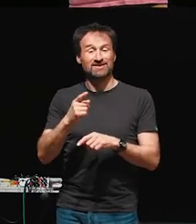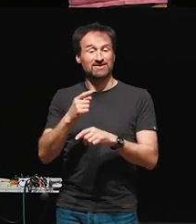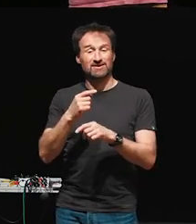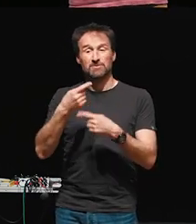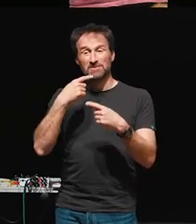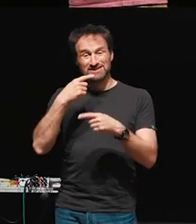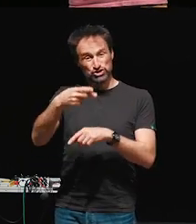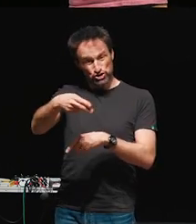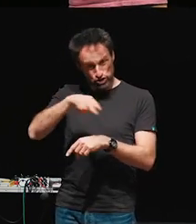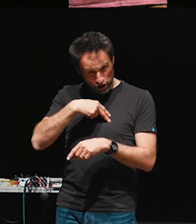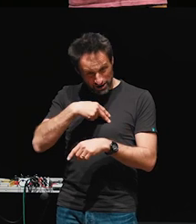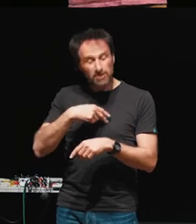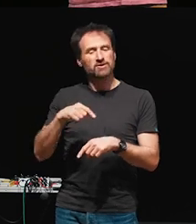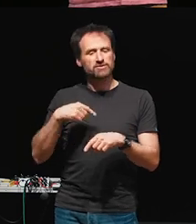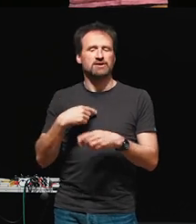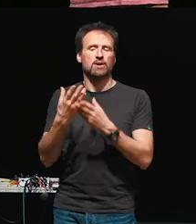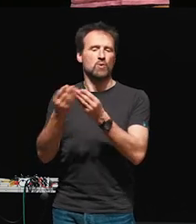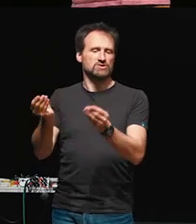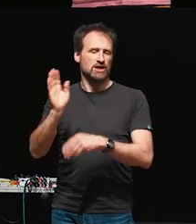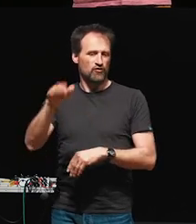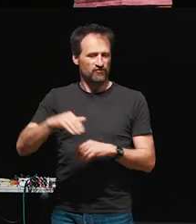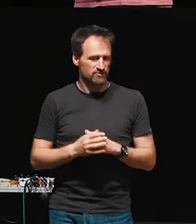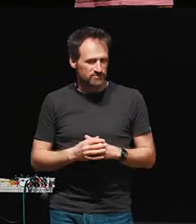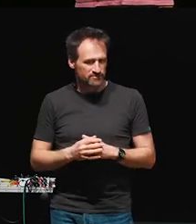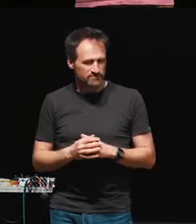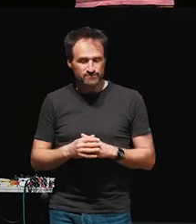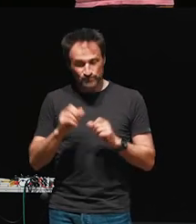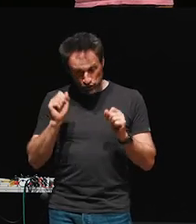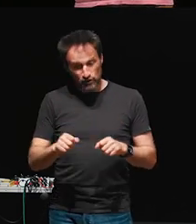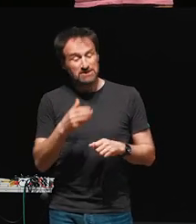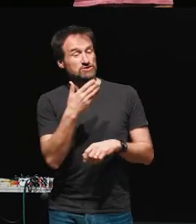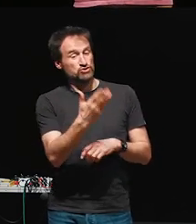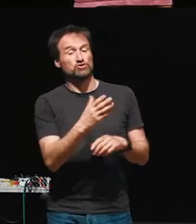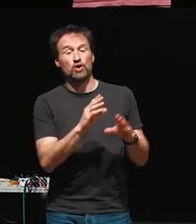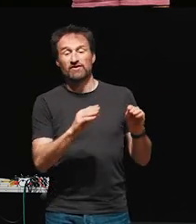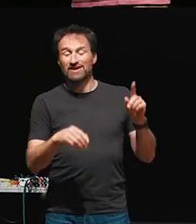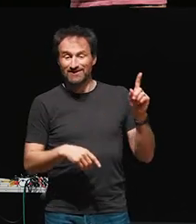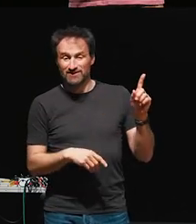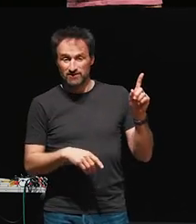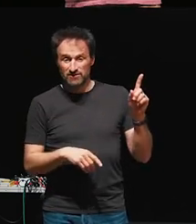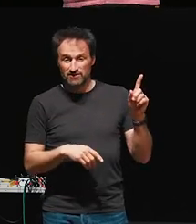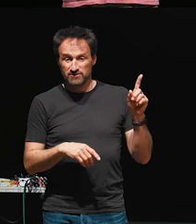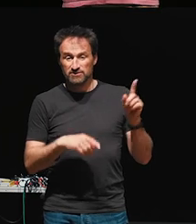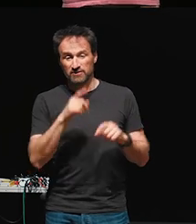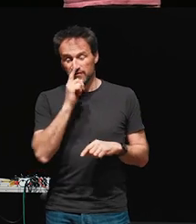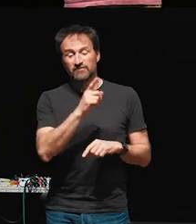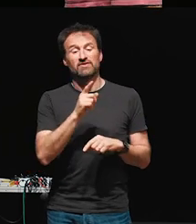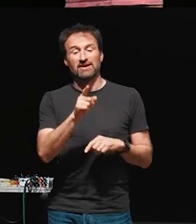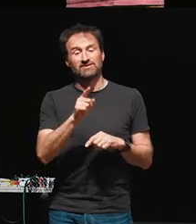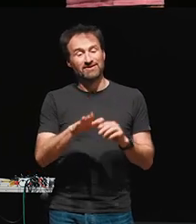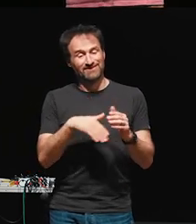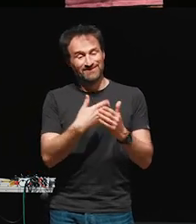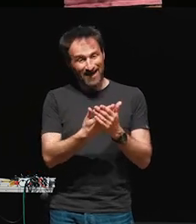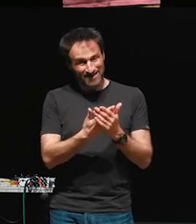back, I'll resolve it for you. And then you can start to use it like this. And you get your invocation and your resolution of that task all in one